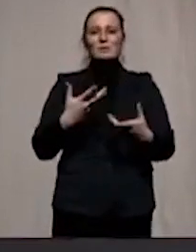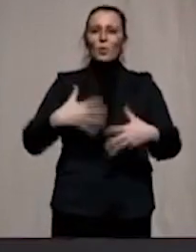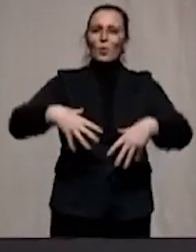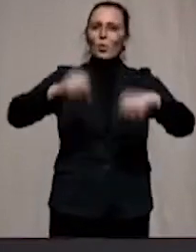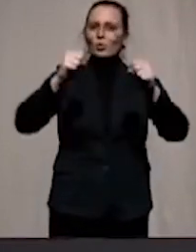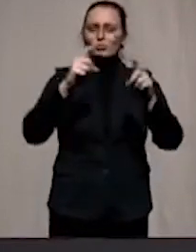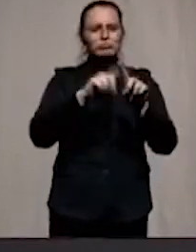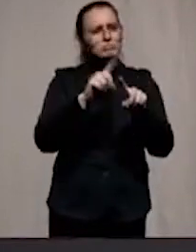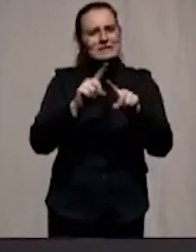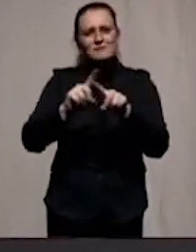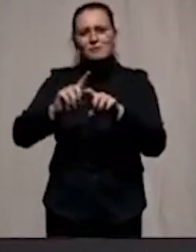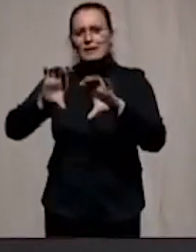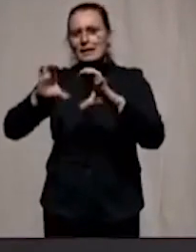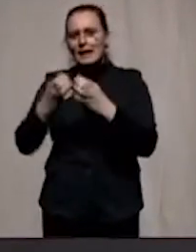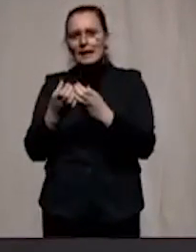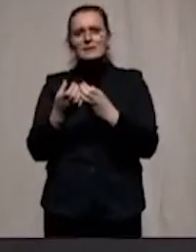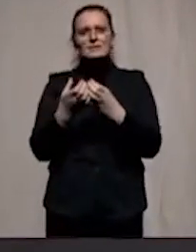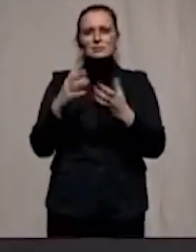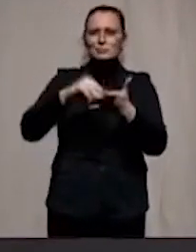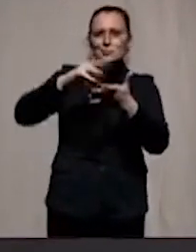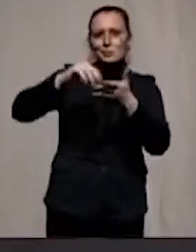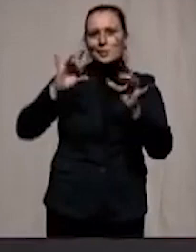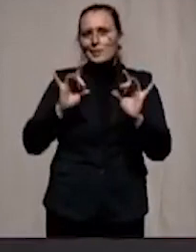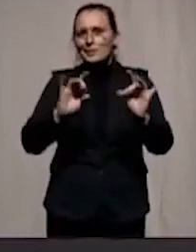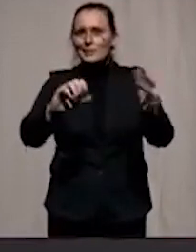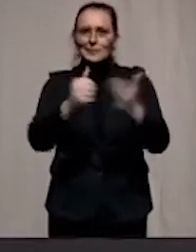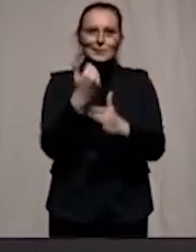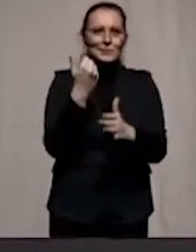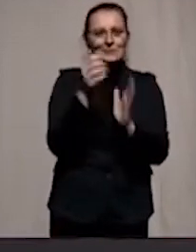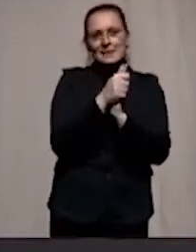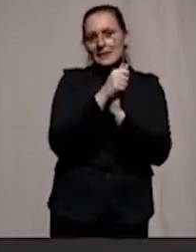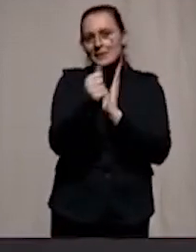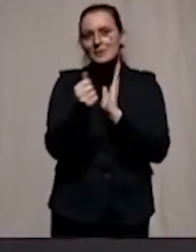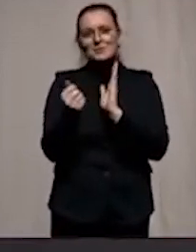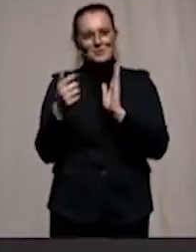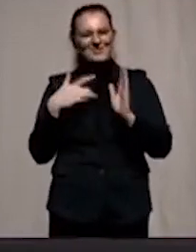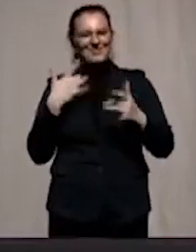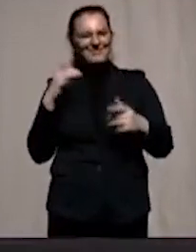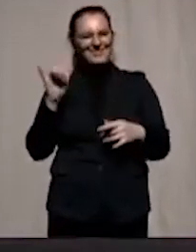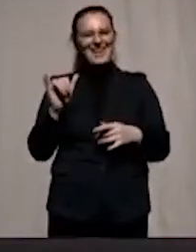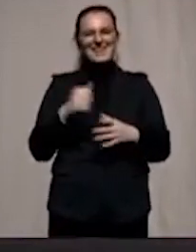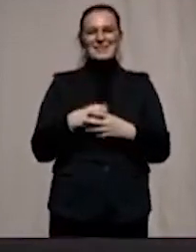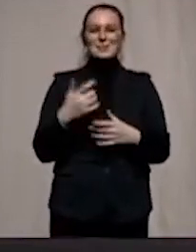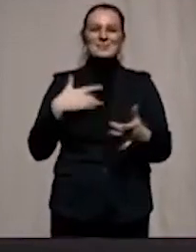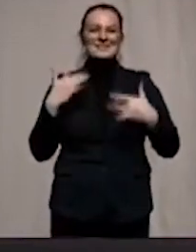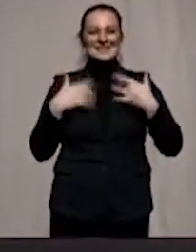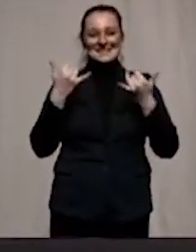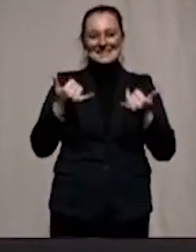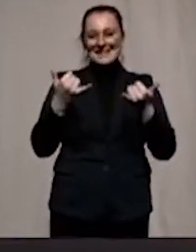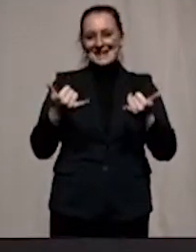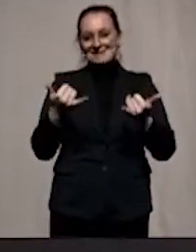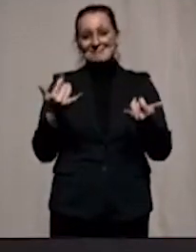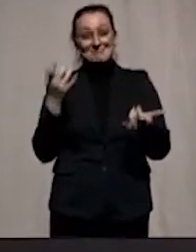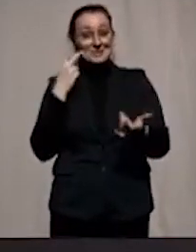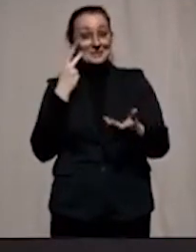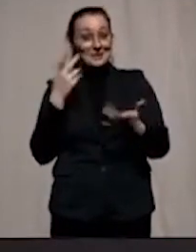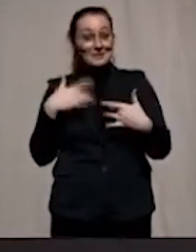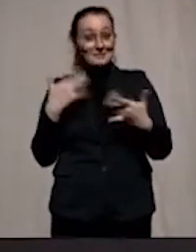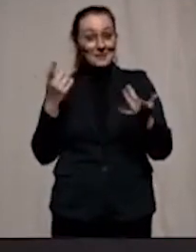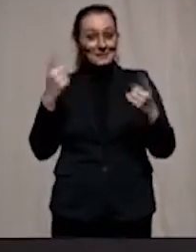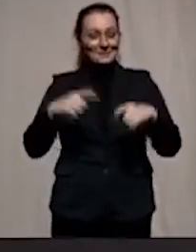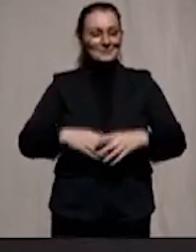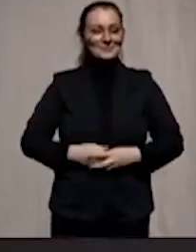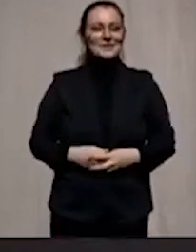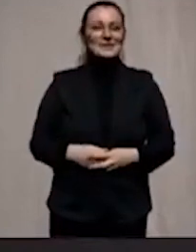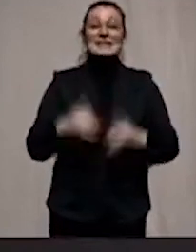learn things that I didn't know before. So I love that, and I can't wait to see where this goes today. So we have, we're going to be doing 3